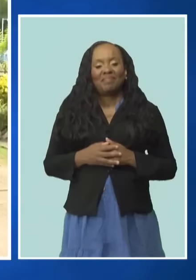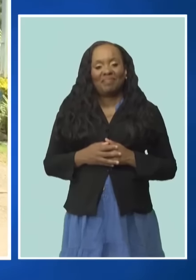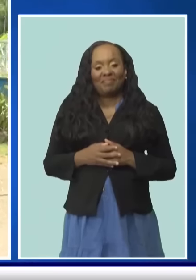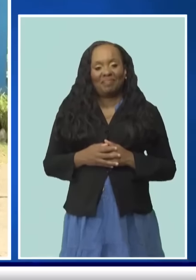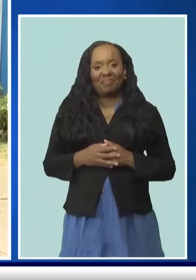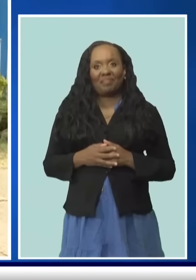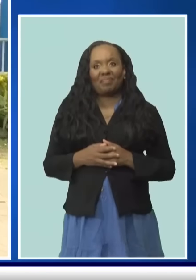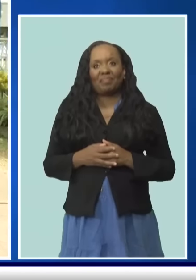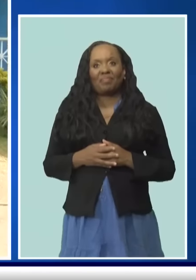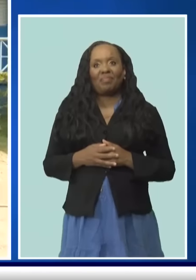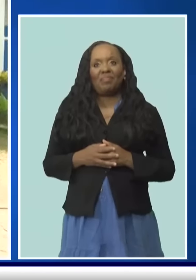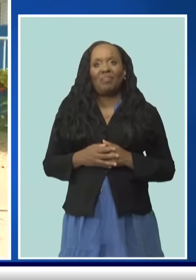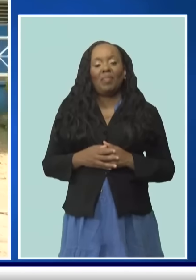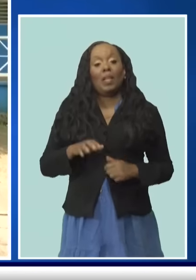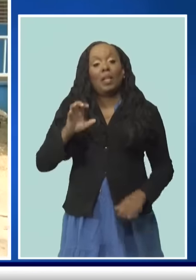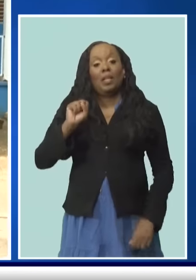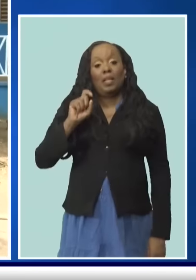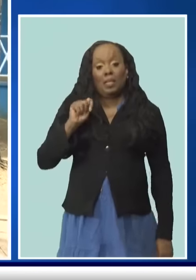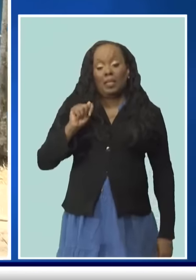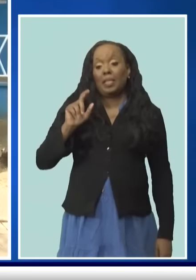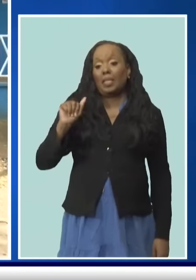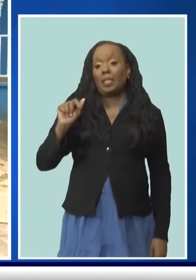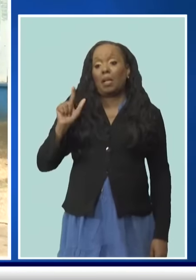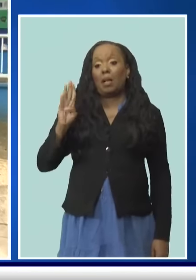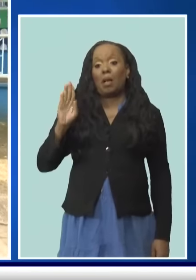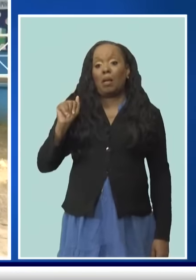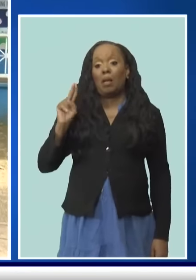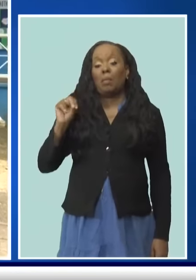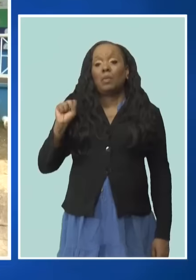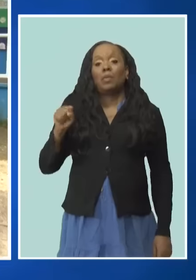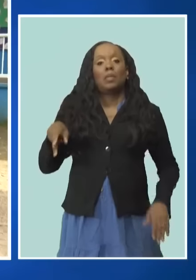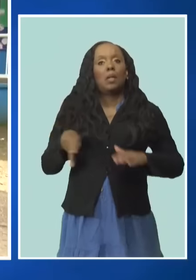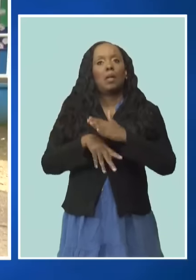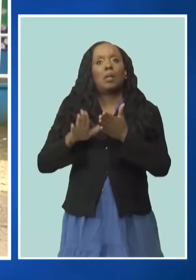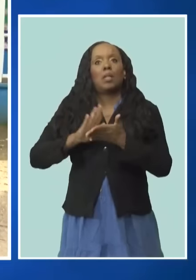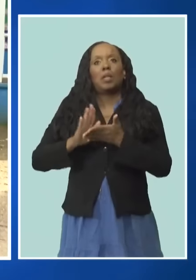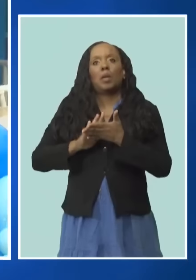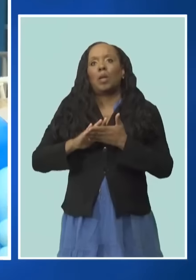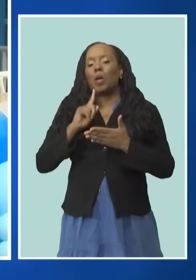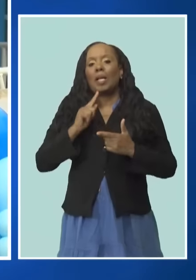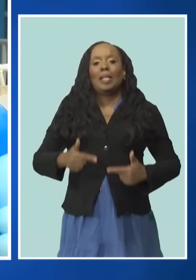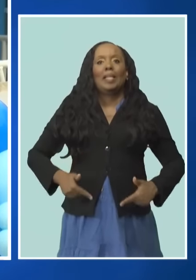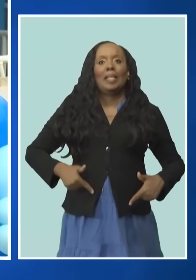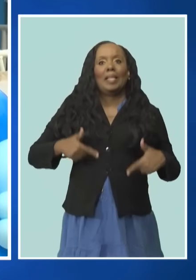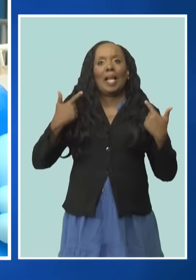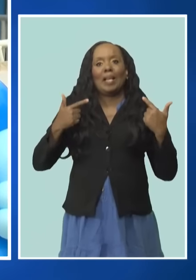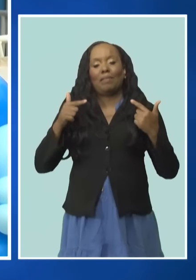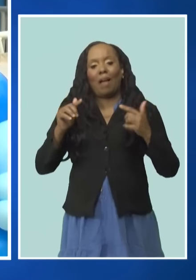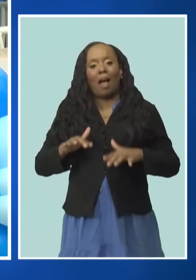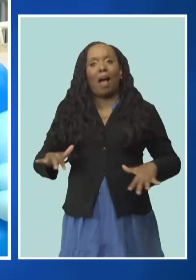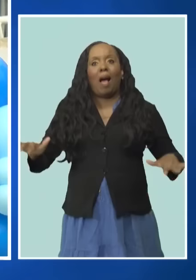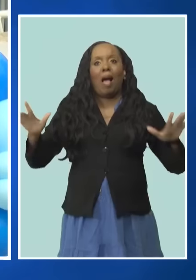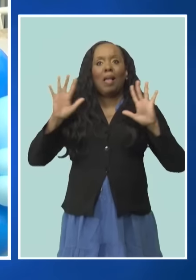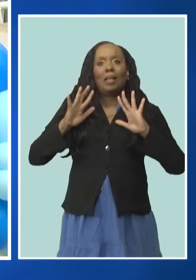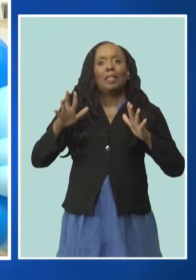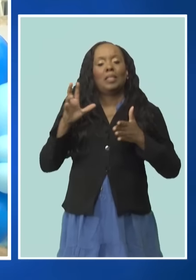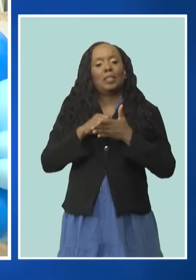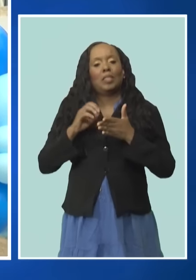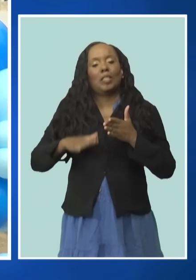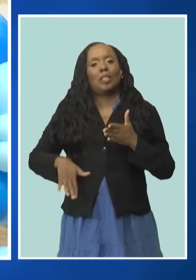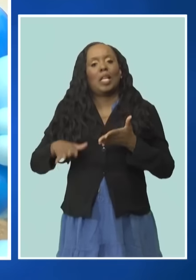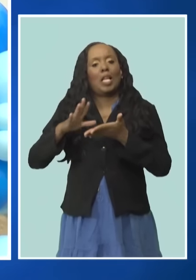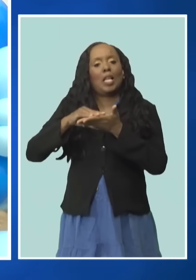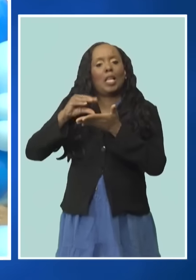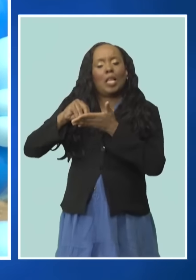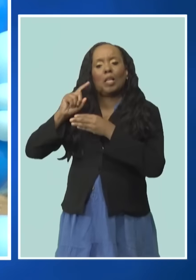The courtyard of the St. Albans School came alive with the sights and sounds of Barbados as students showcased what tourism means to